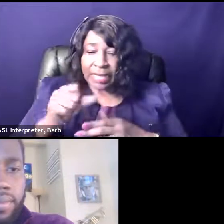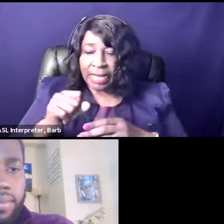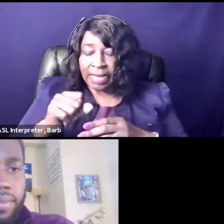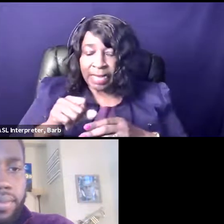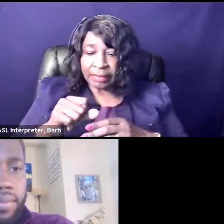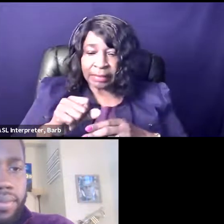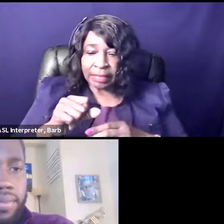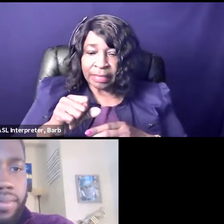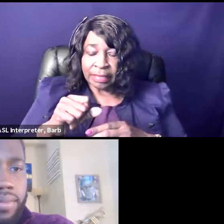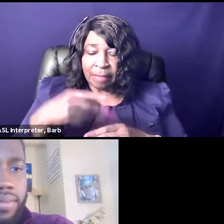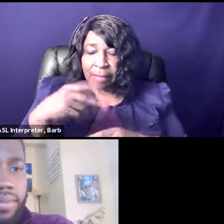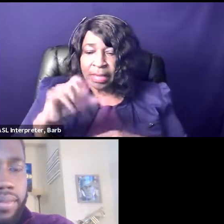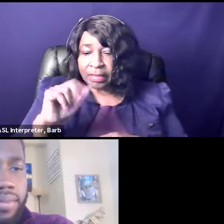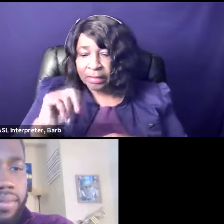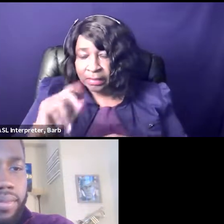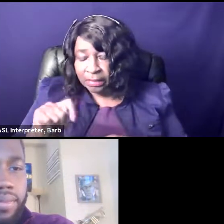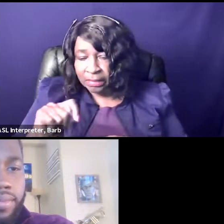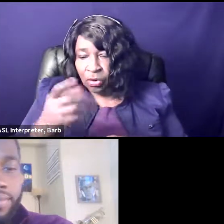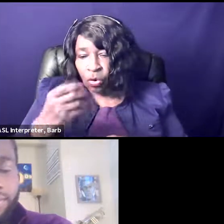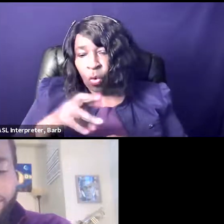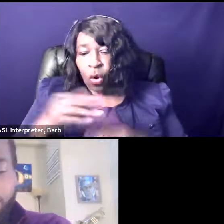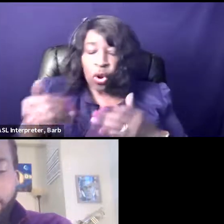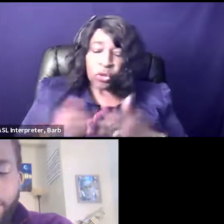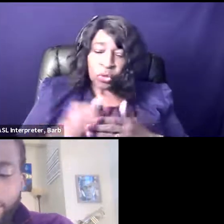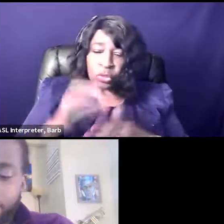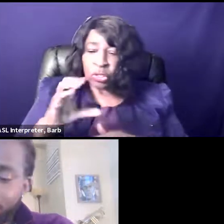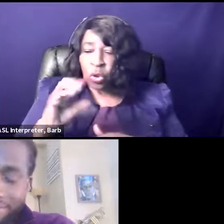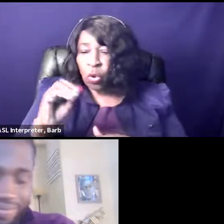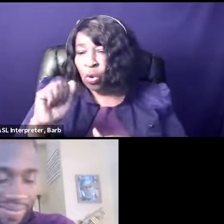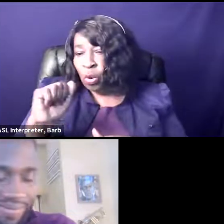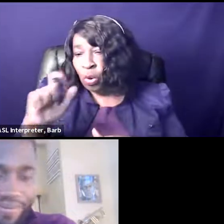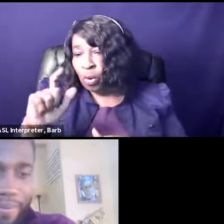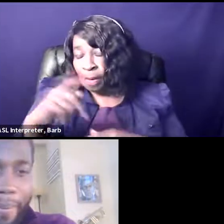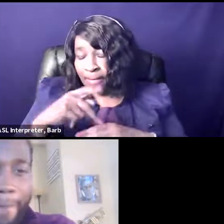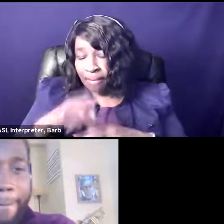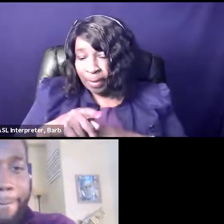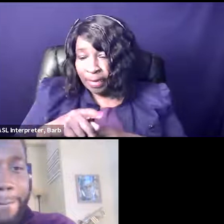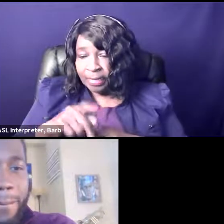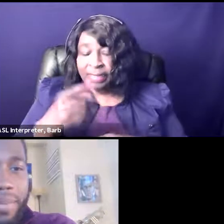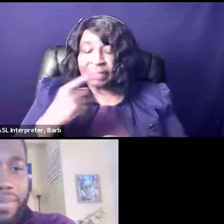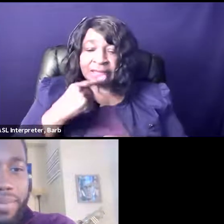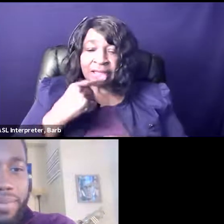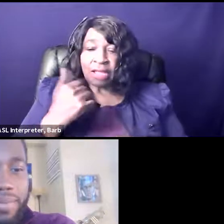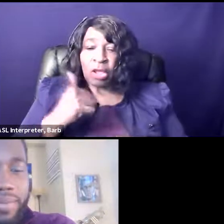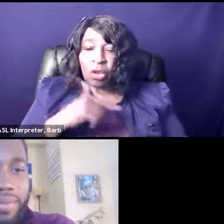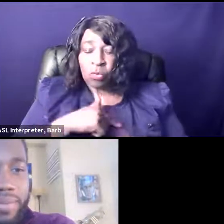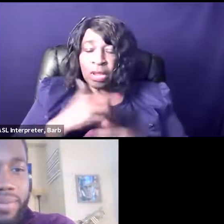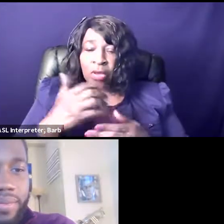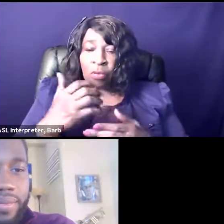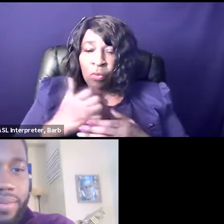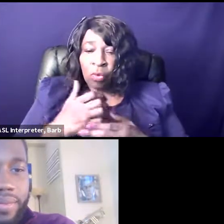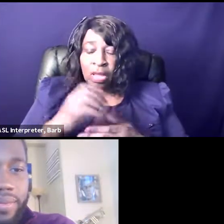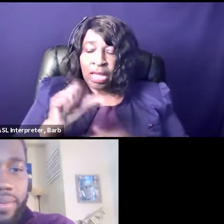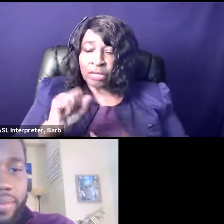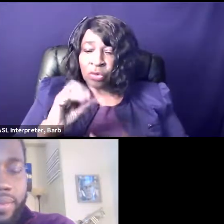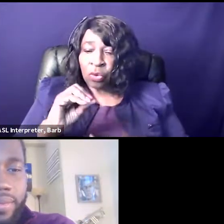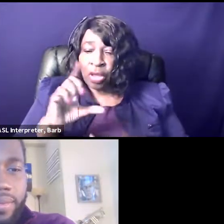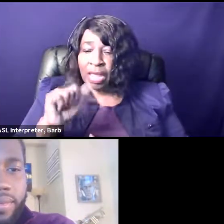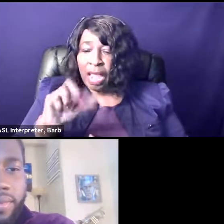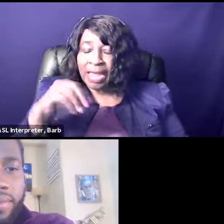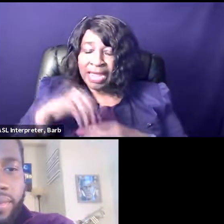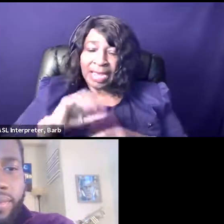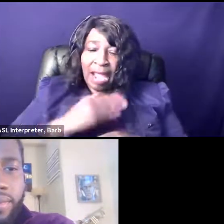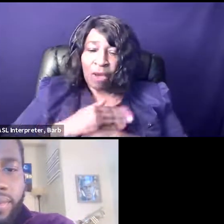plant, which hopefully nobody is building new coal plants, but saying we want solar in our communities. We want to